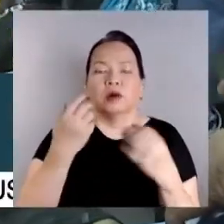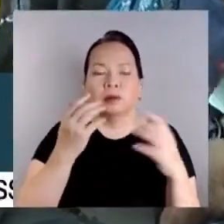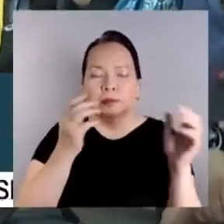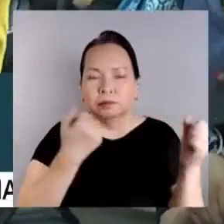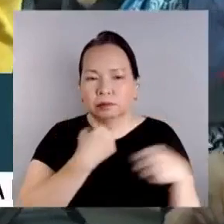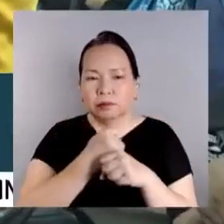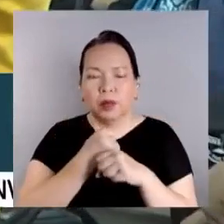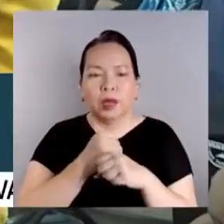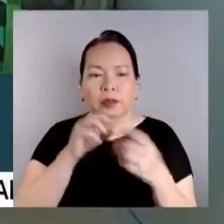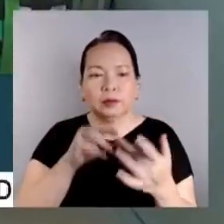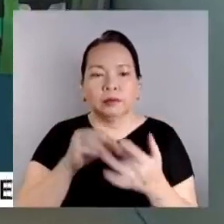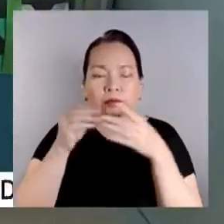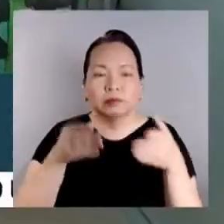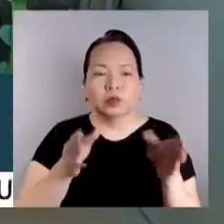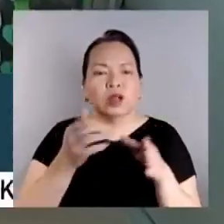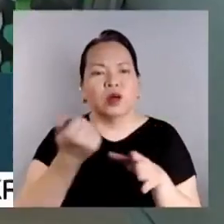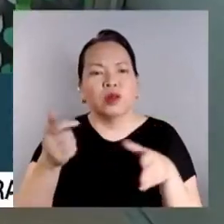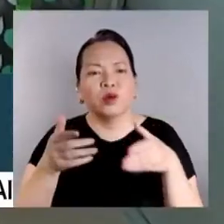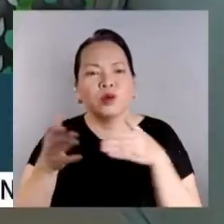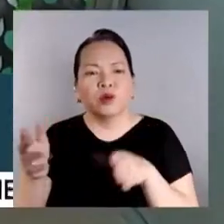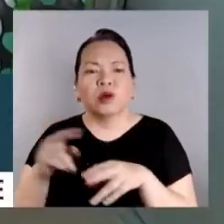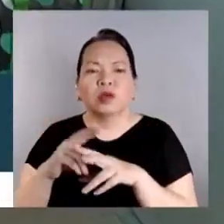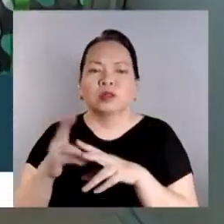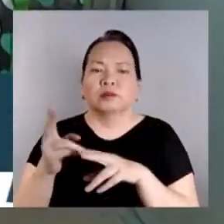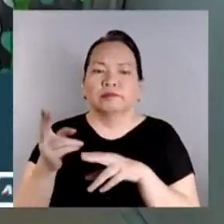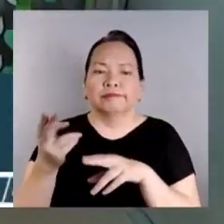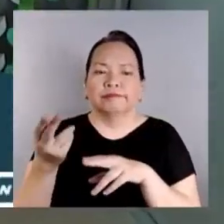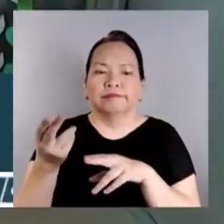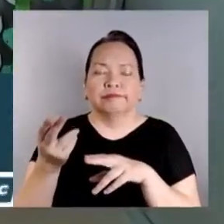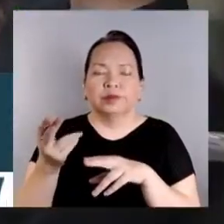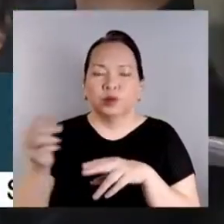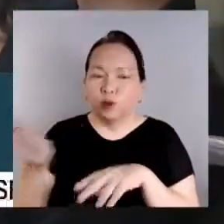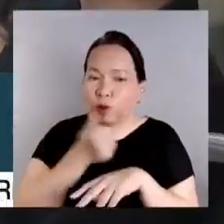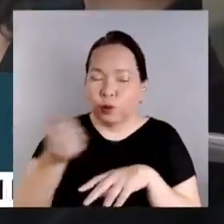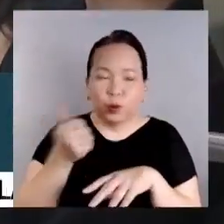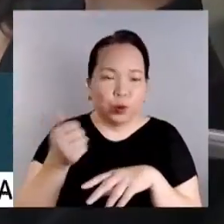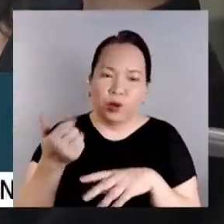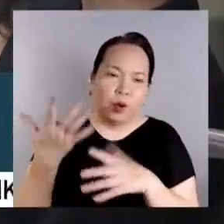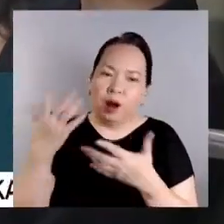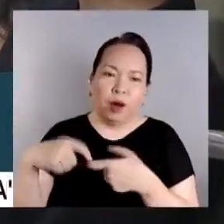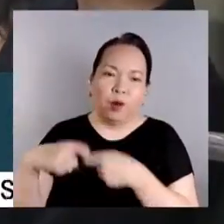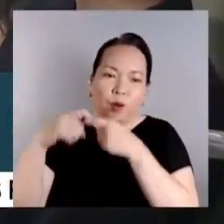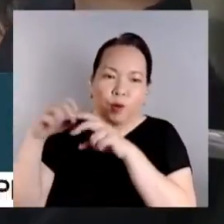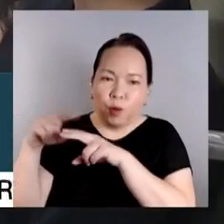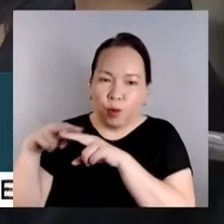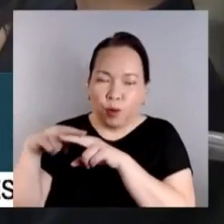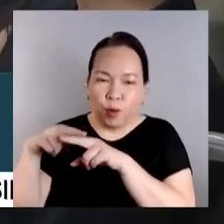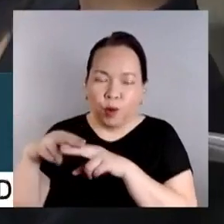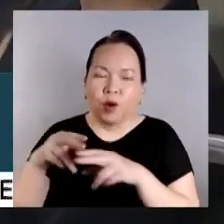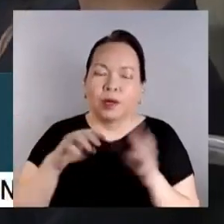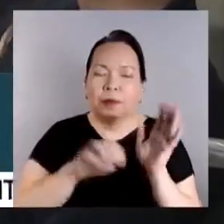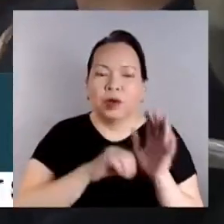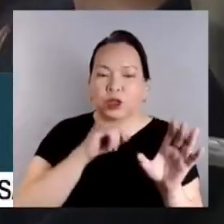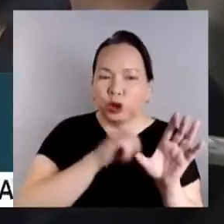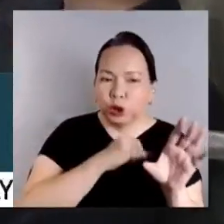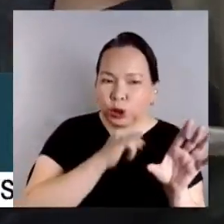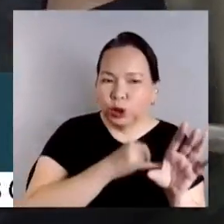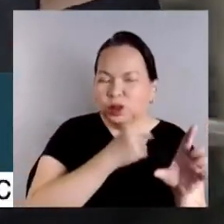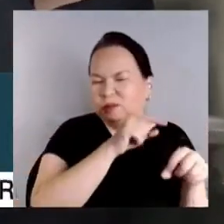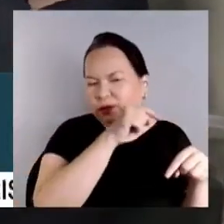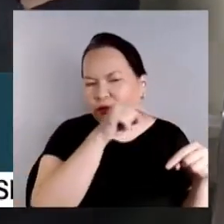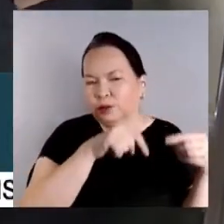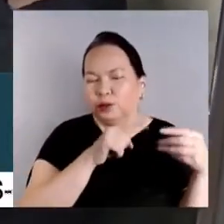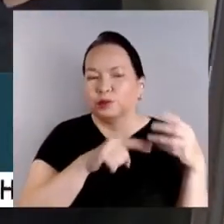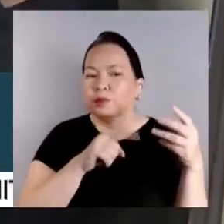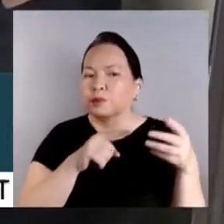alternative modes of transportation such as jeepneys and buses for them to ride in the meantime. Despite the hassle, one of the commuters I talked